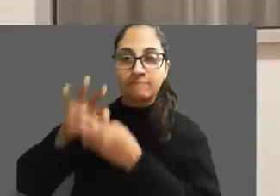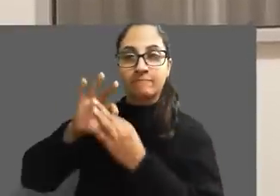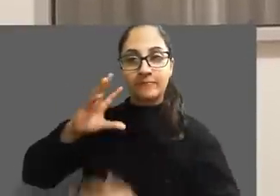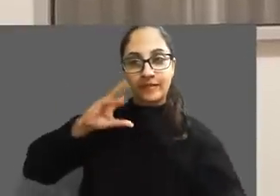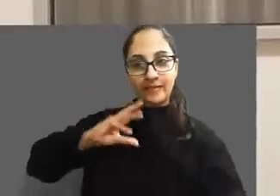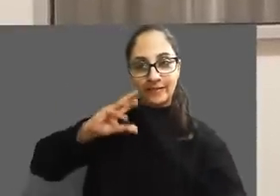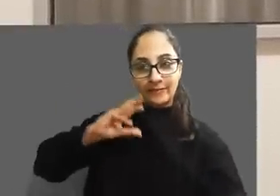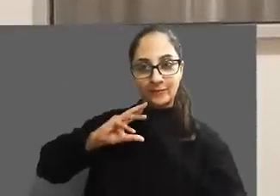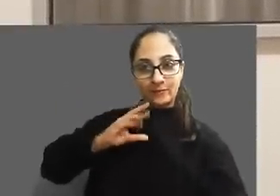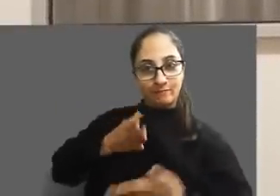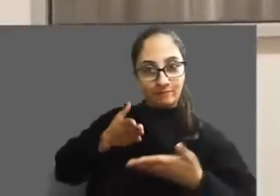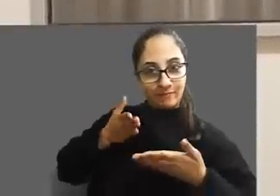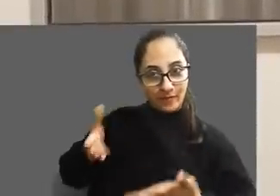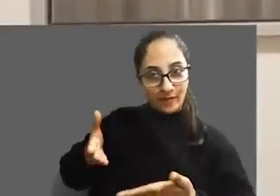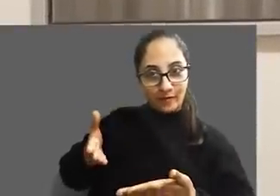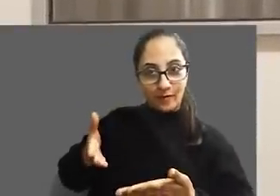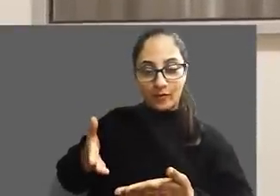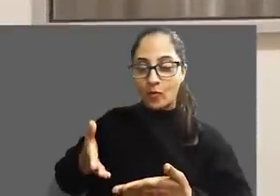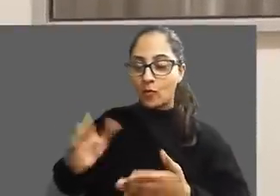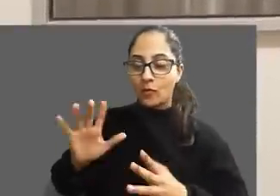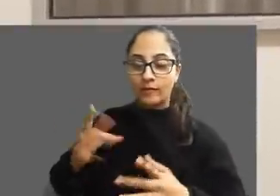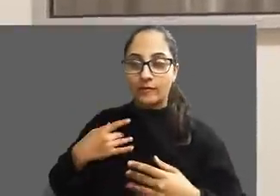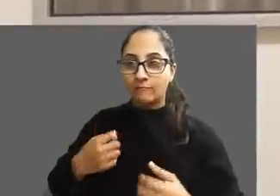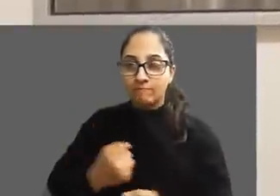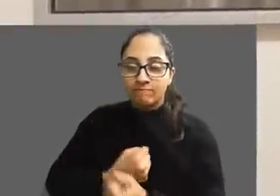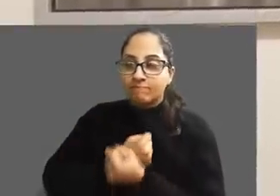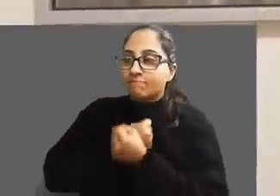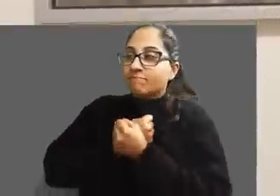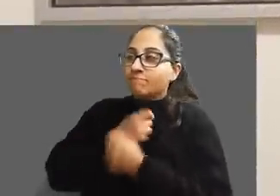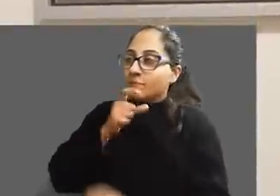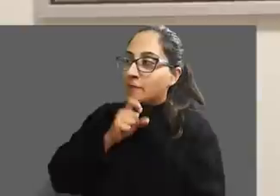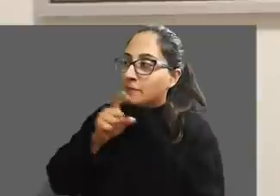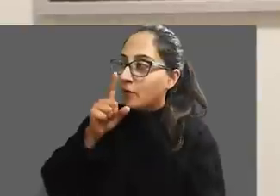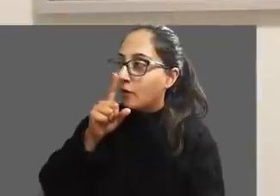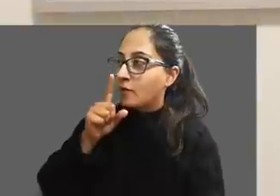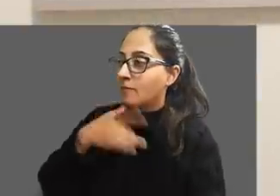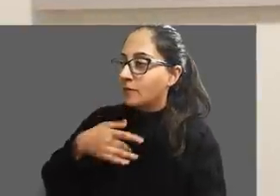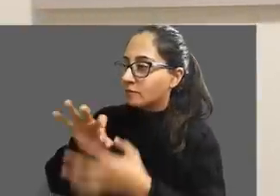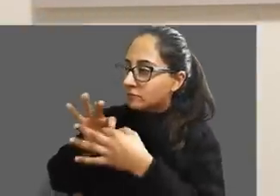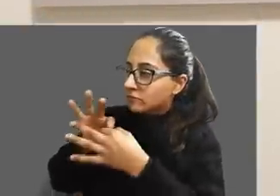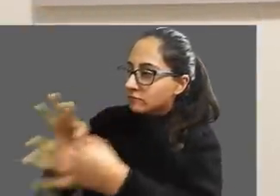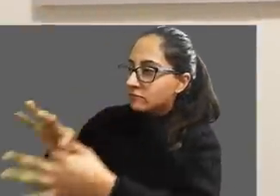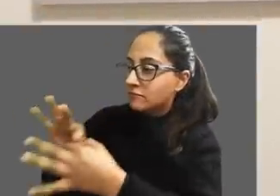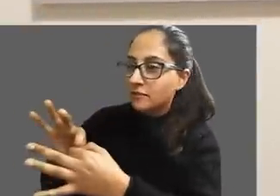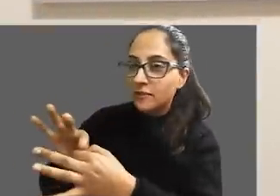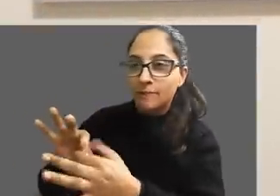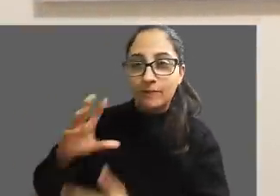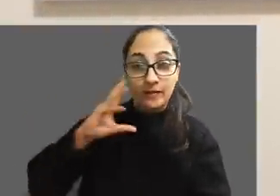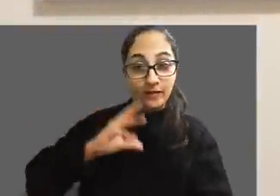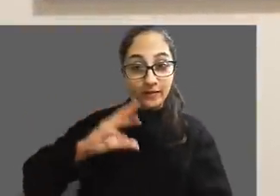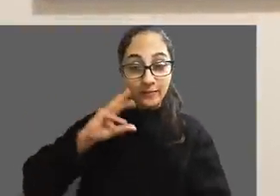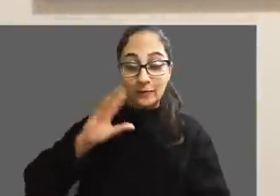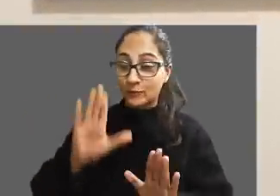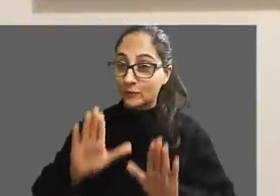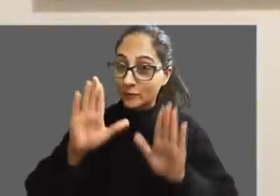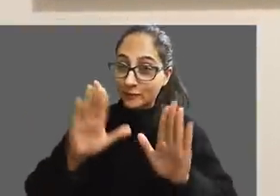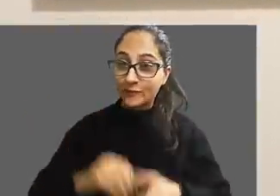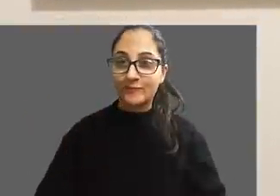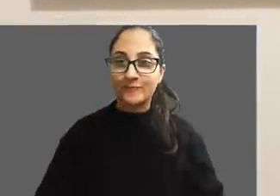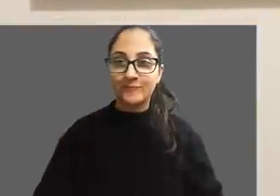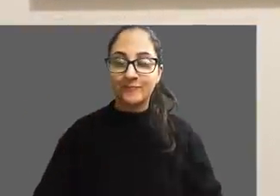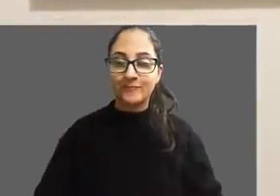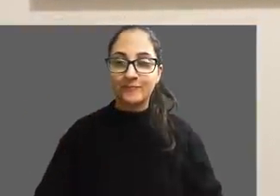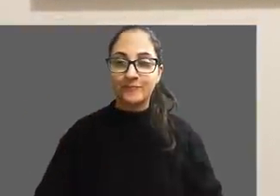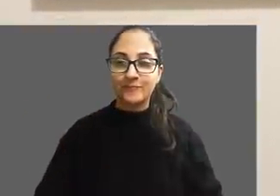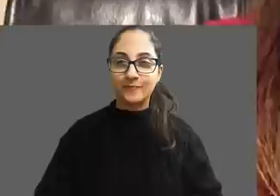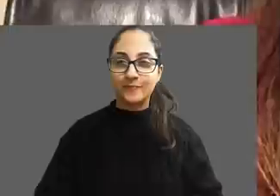experience filled my heart with so much love. My faith grew even stronger. And to this day, every time I think of that experience, it just